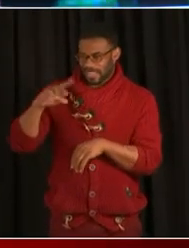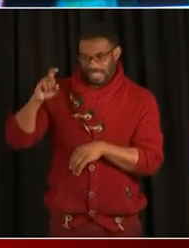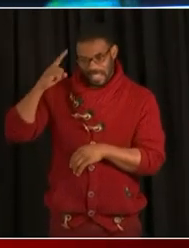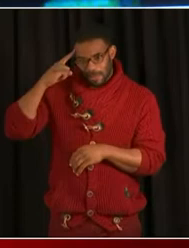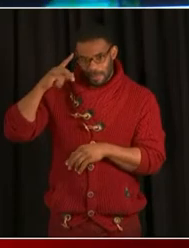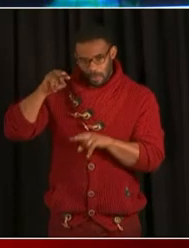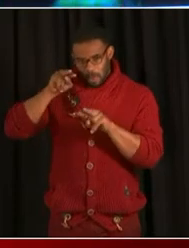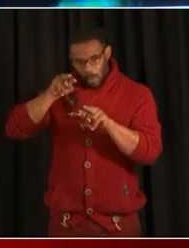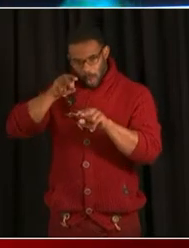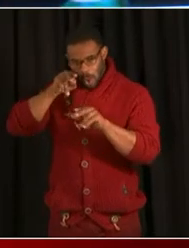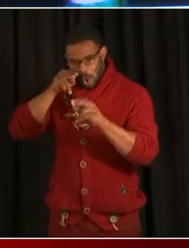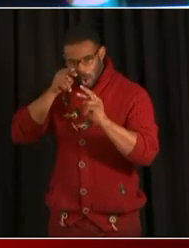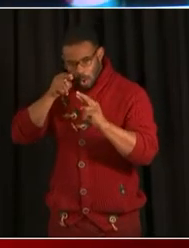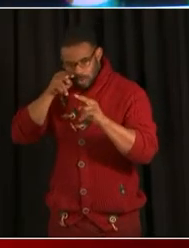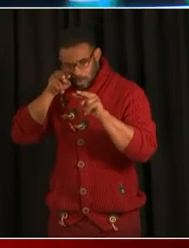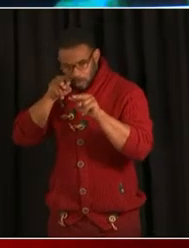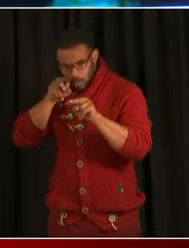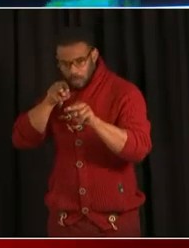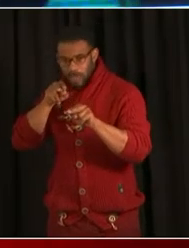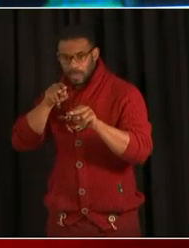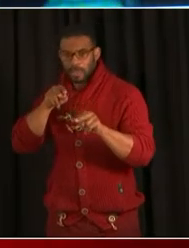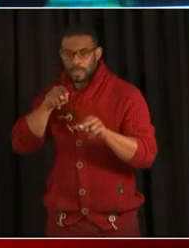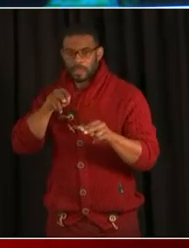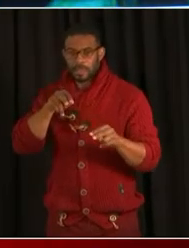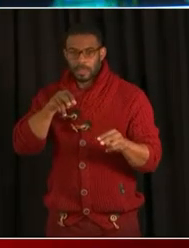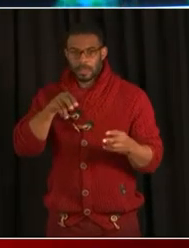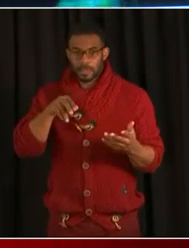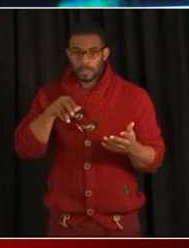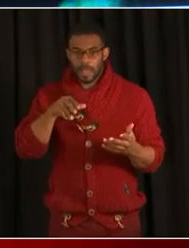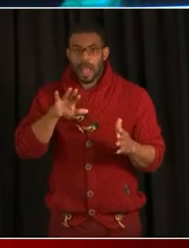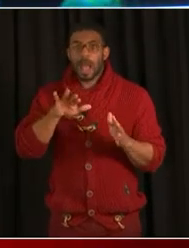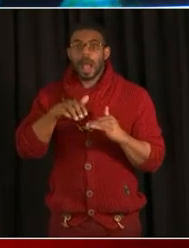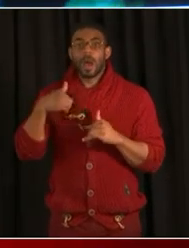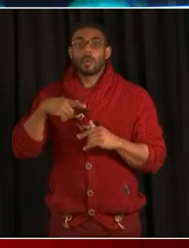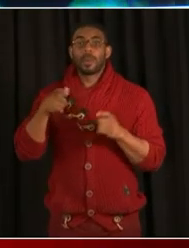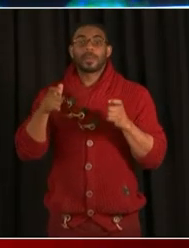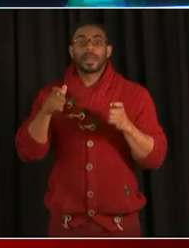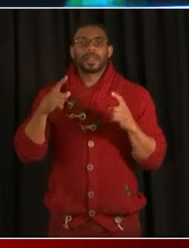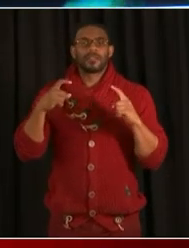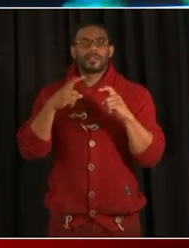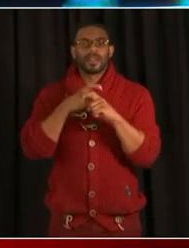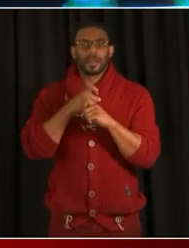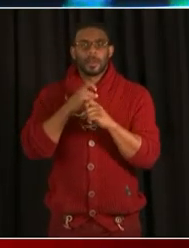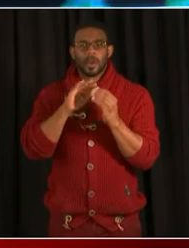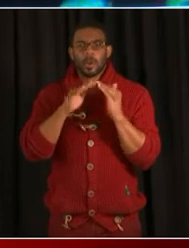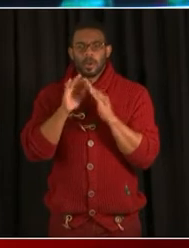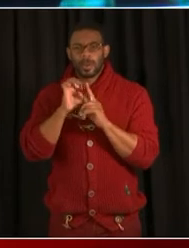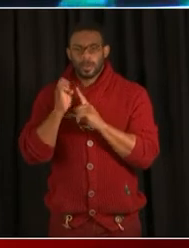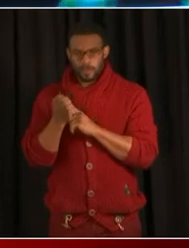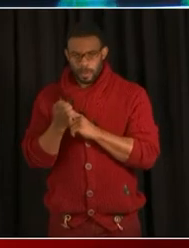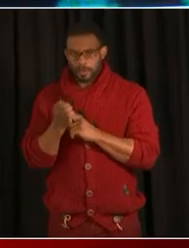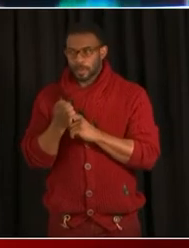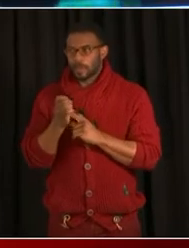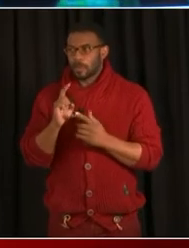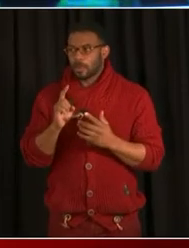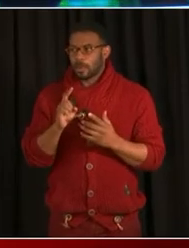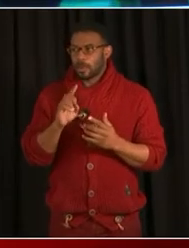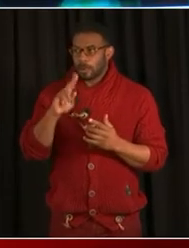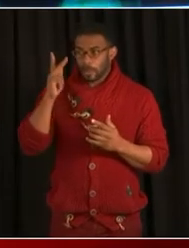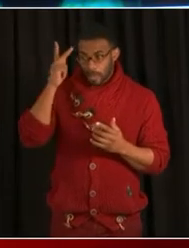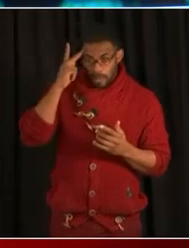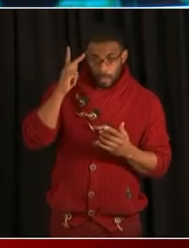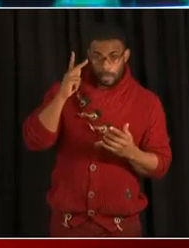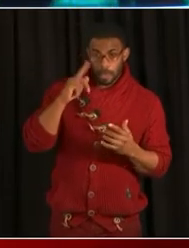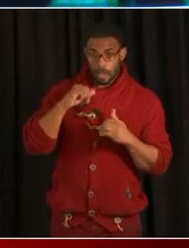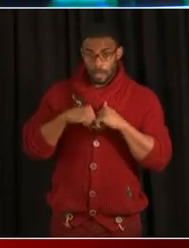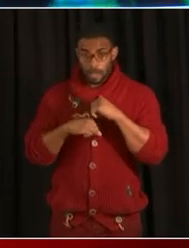is watched very, very closely as a bellwether of how we manage in a very complex urban environment where